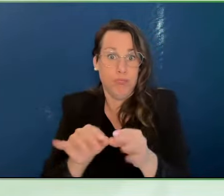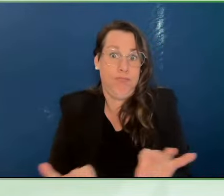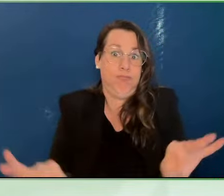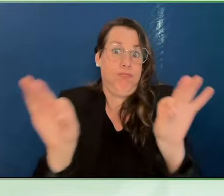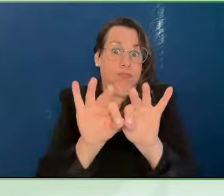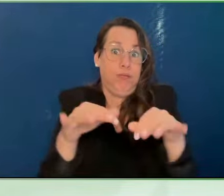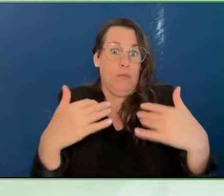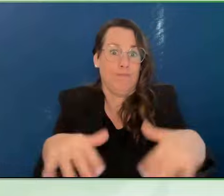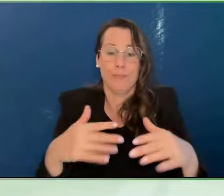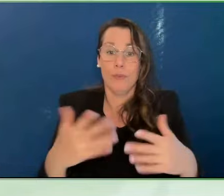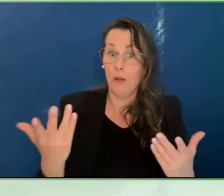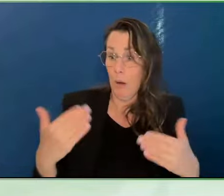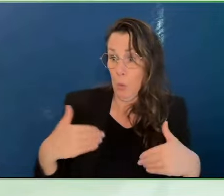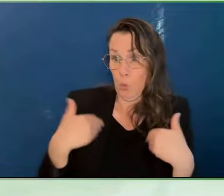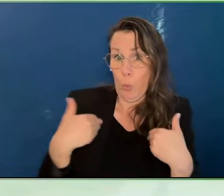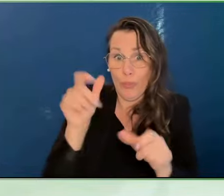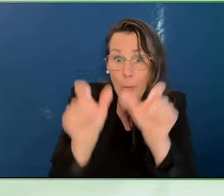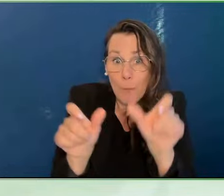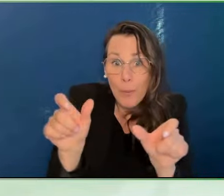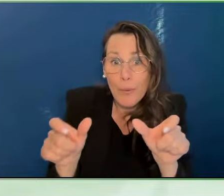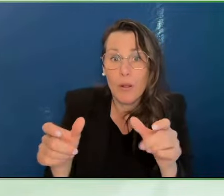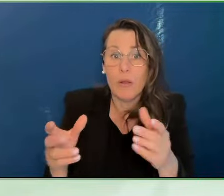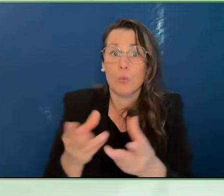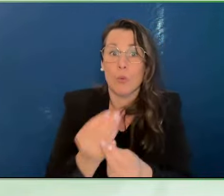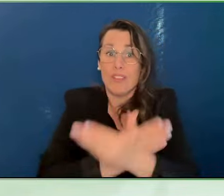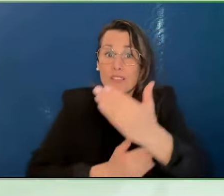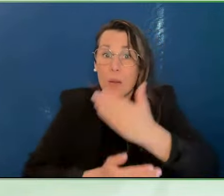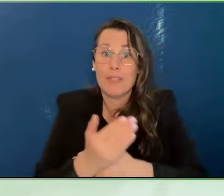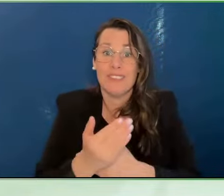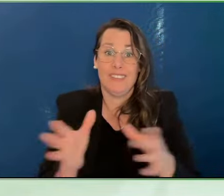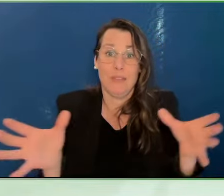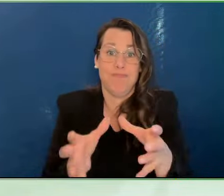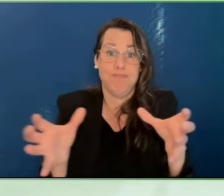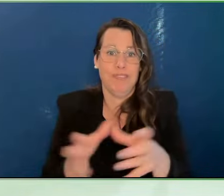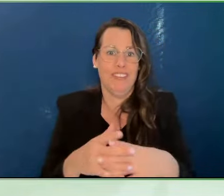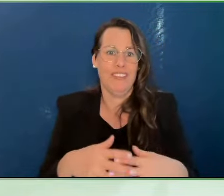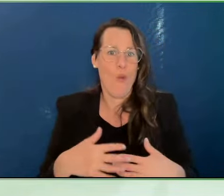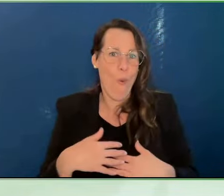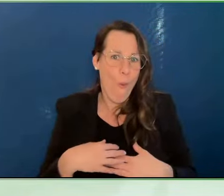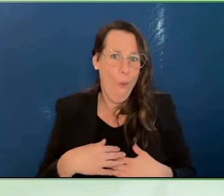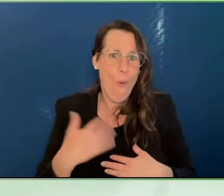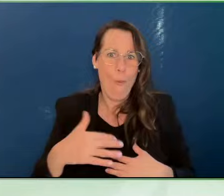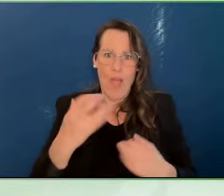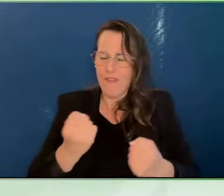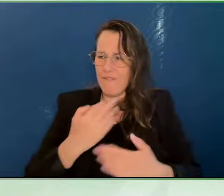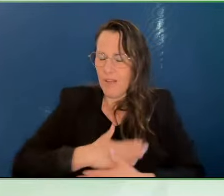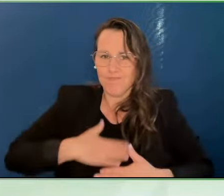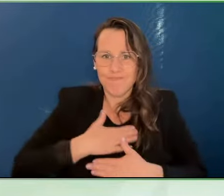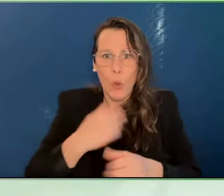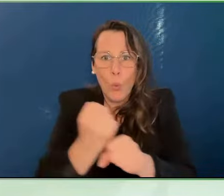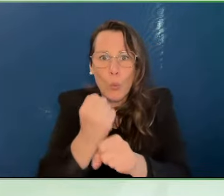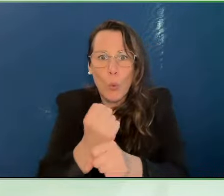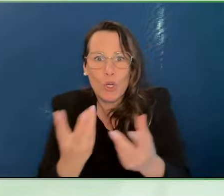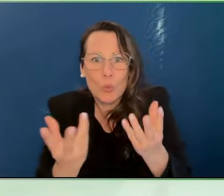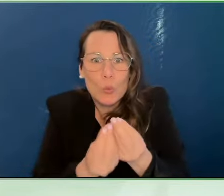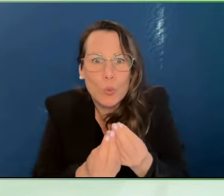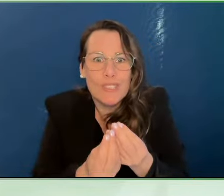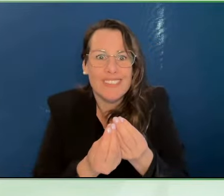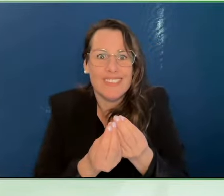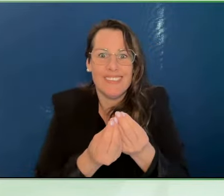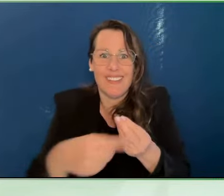that we are also changing is how we do things. We want to scale Inclusive Africa. And what that